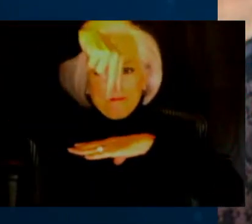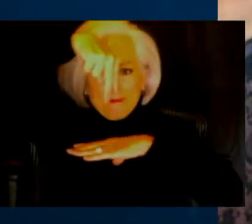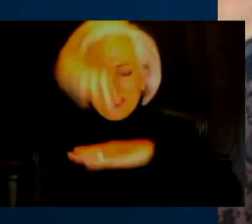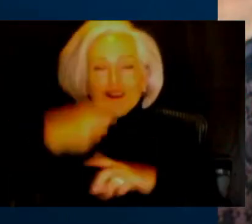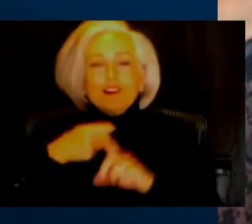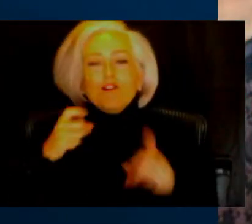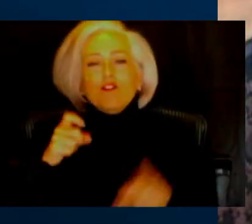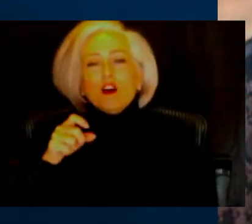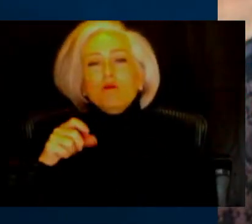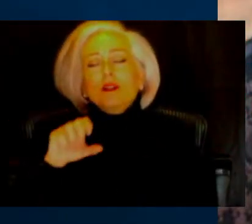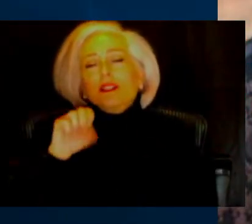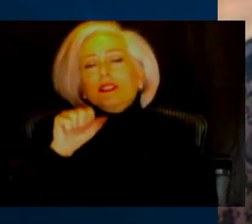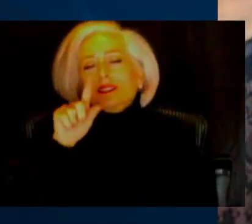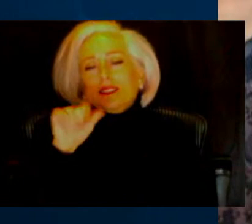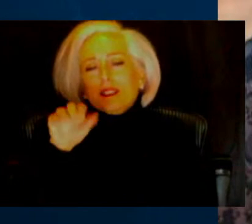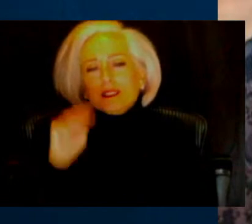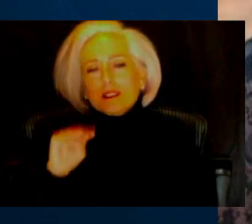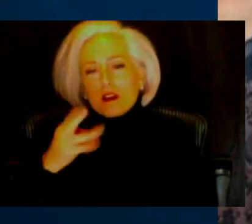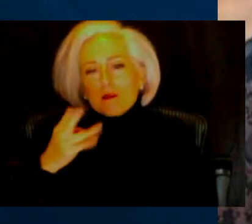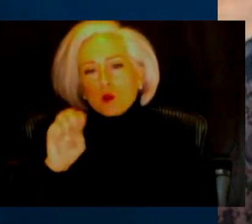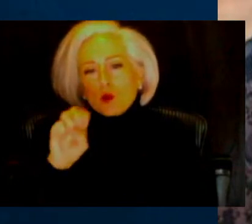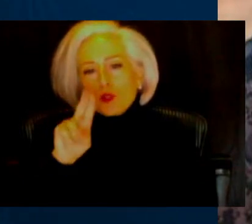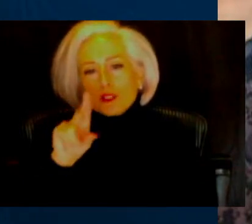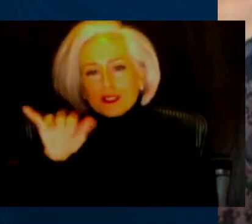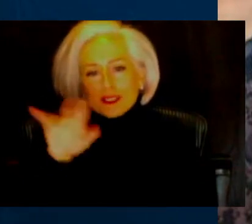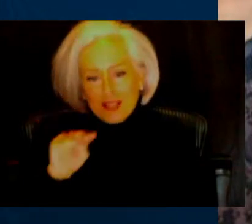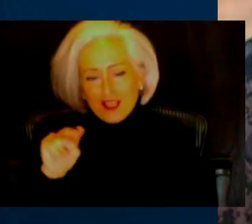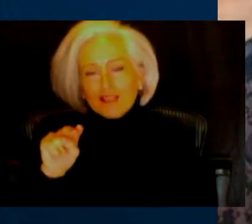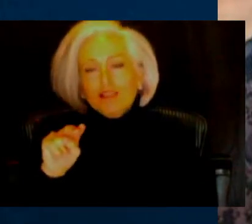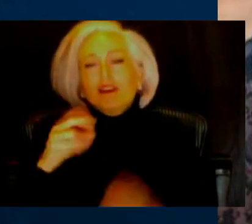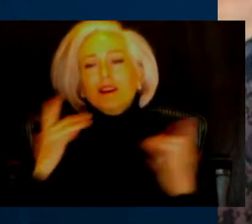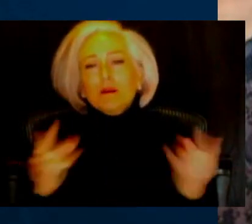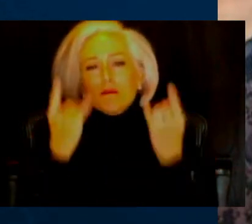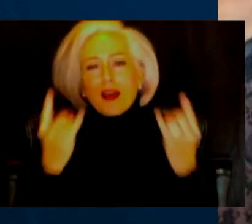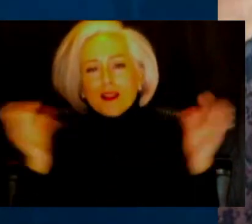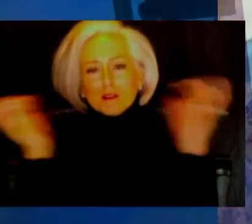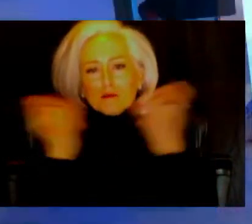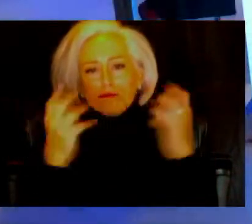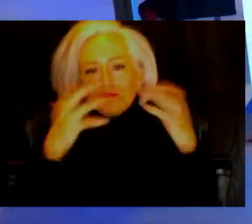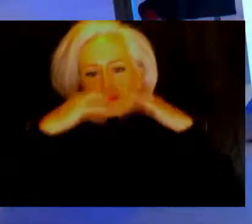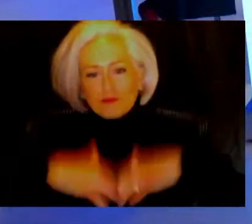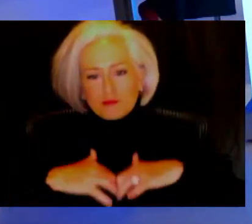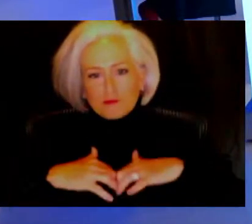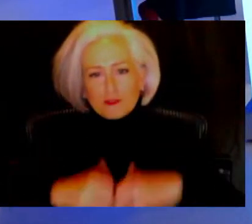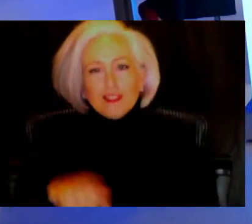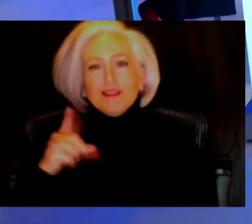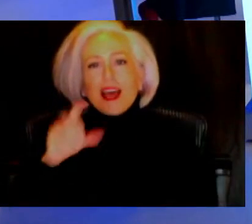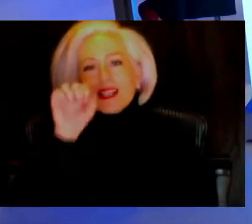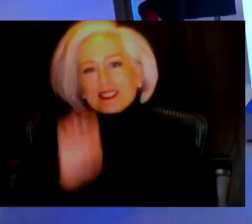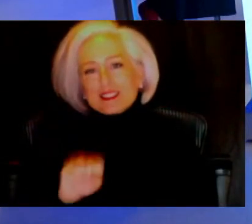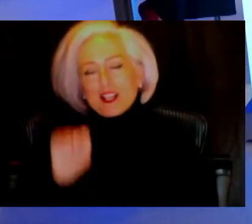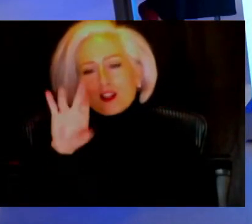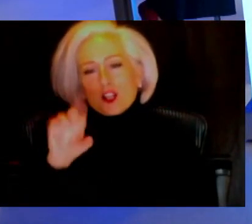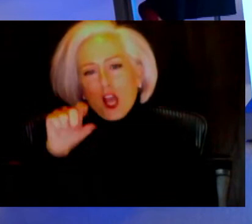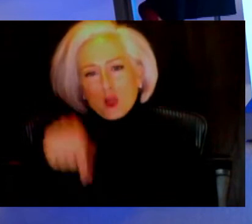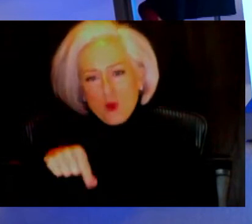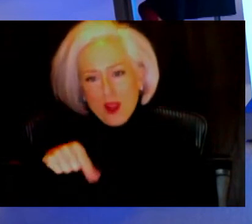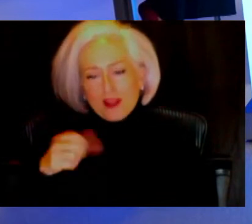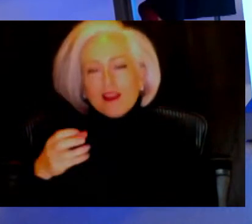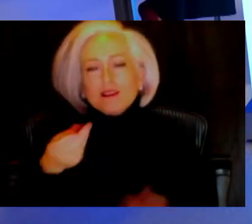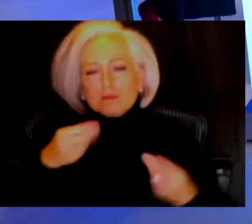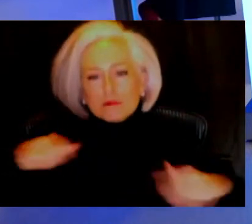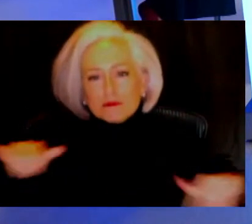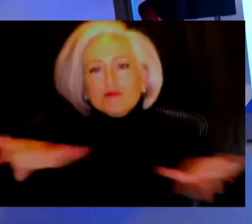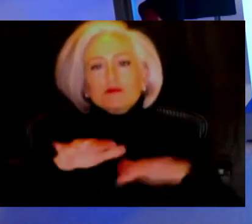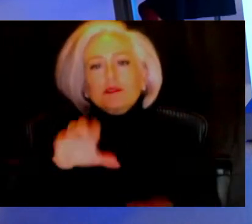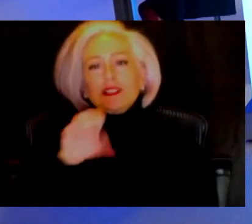in southern Iraq. Very sandy, very desolate out there. Thank you for sharing those. Sure. What